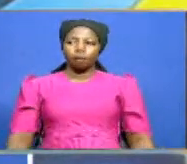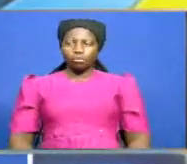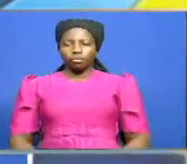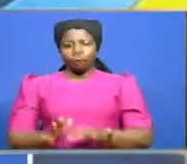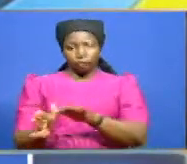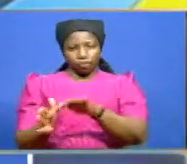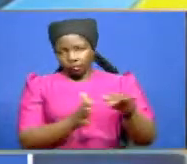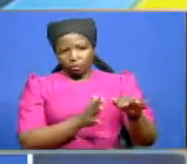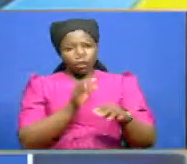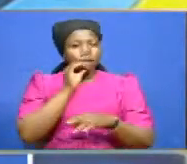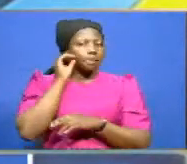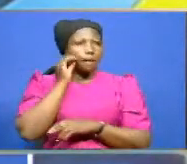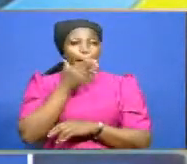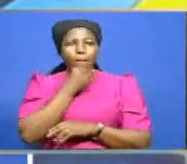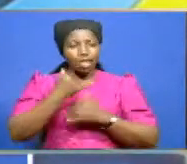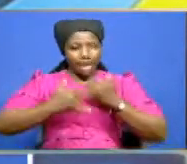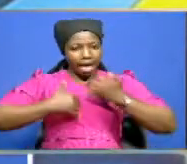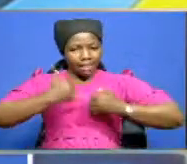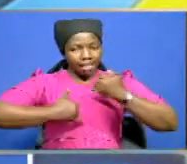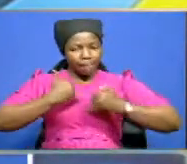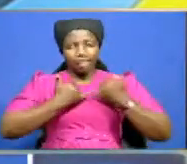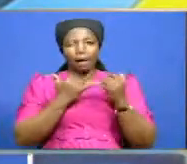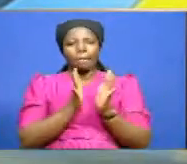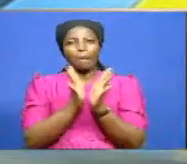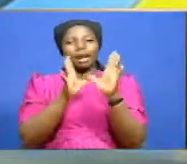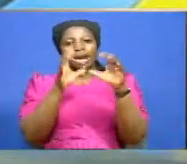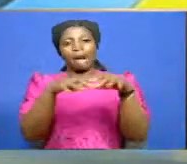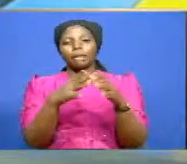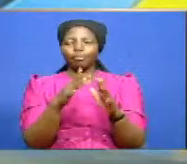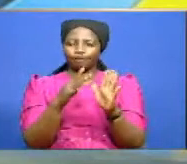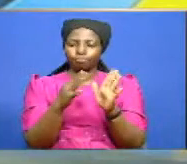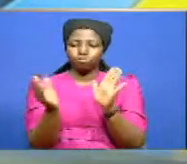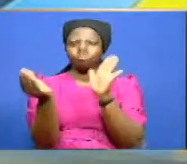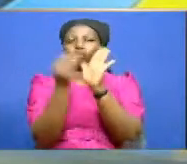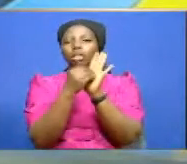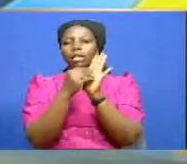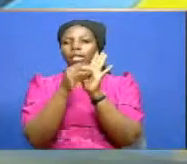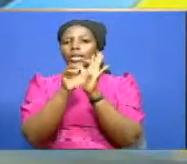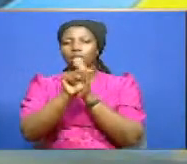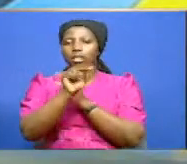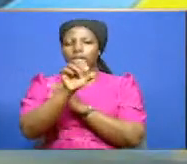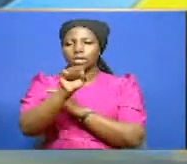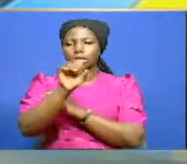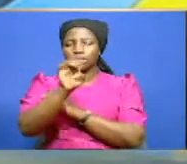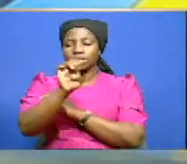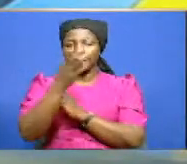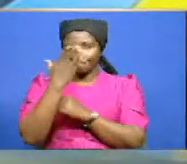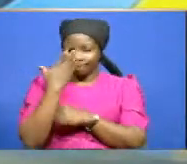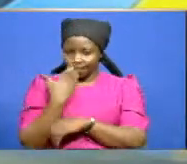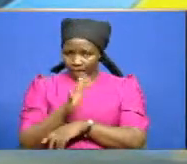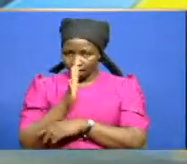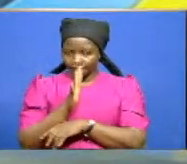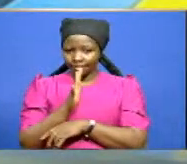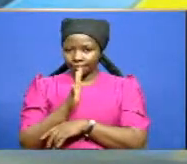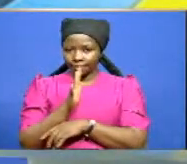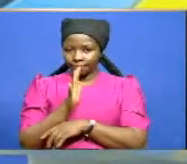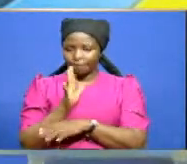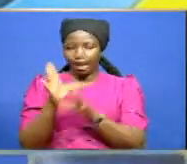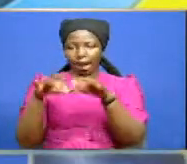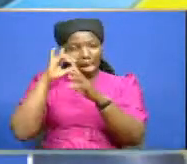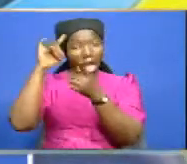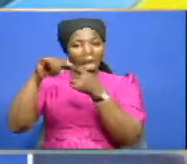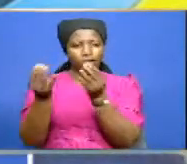Elsewhere, Homeboys Entertainment public listed company has been listed on the Nairobi Securities Exchange. The firm is seeking to raise